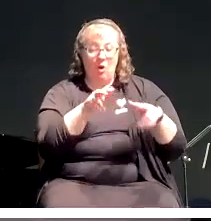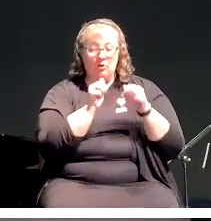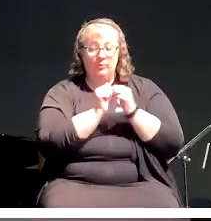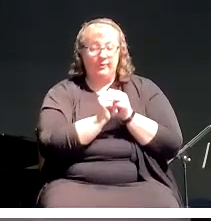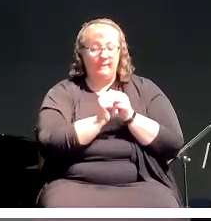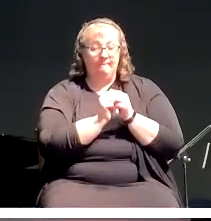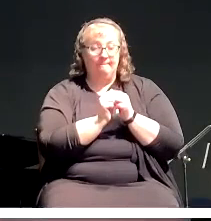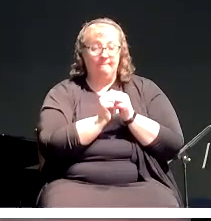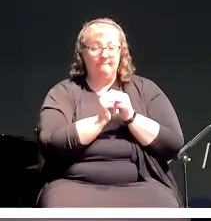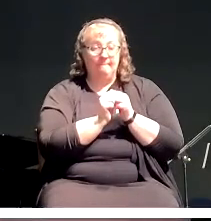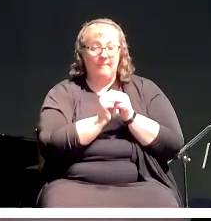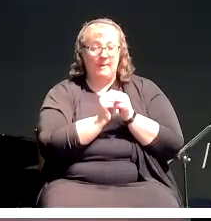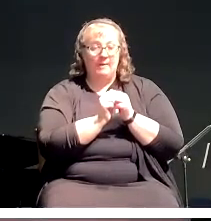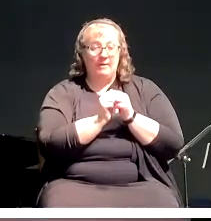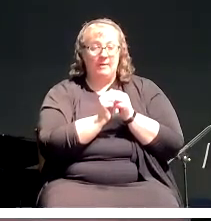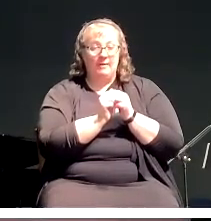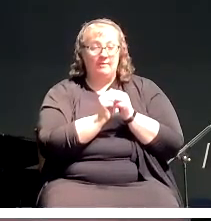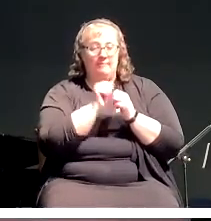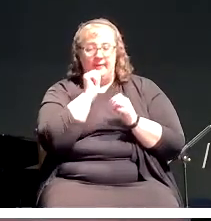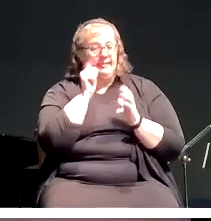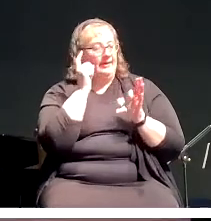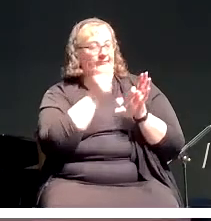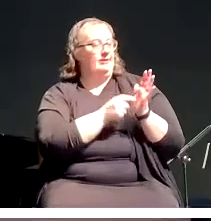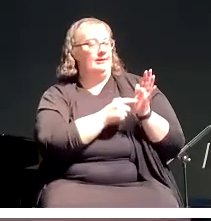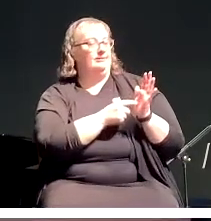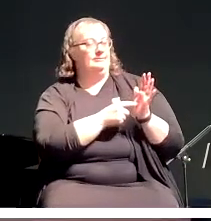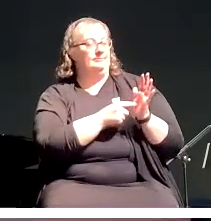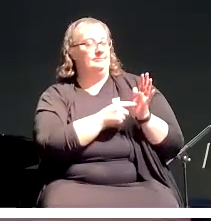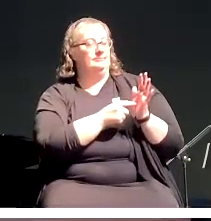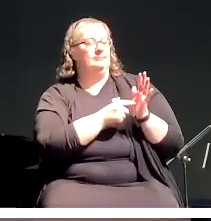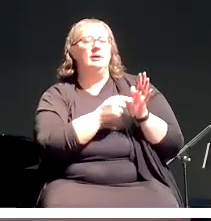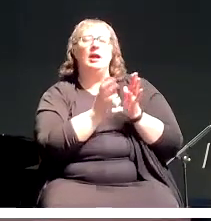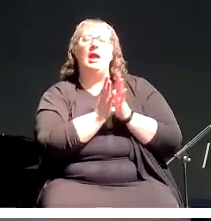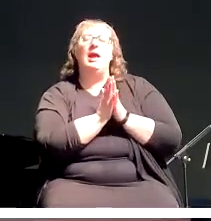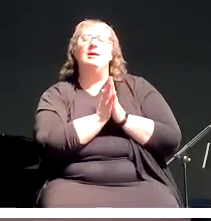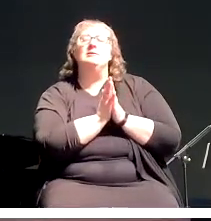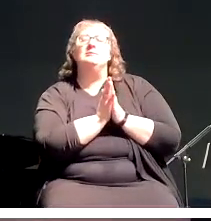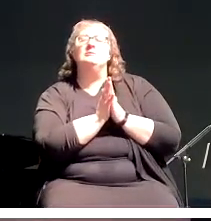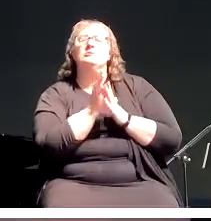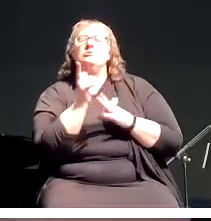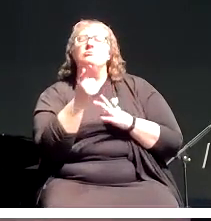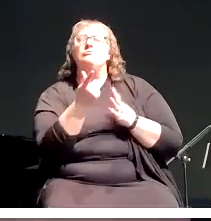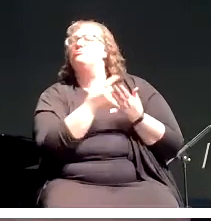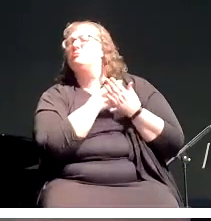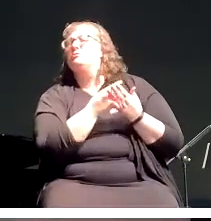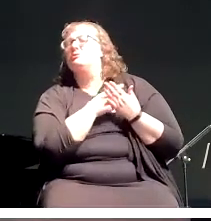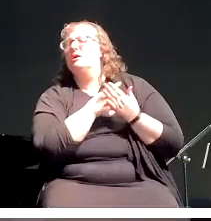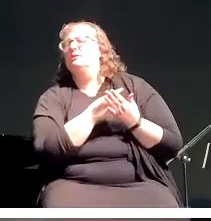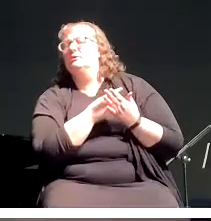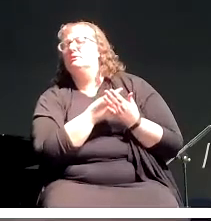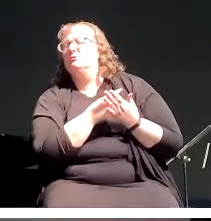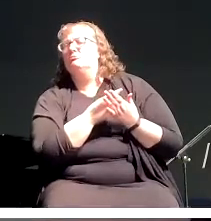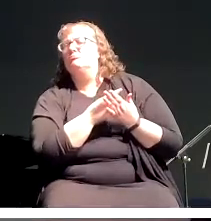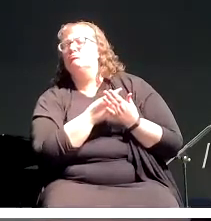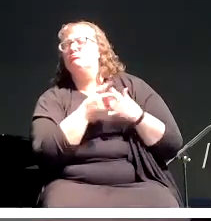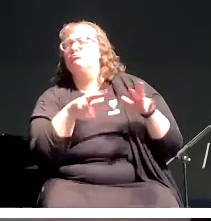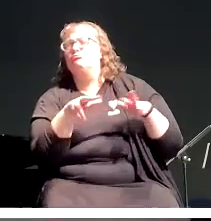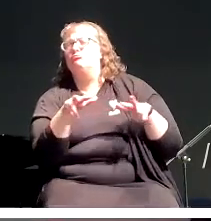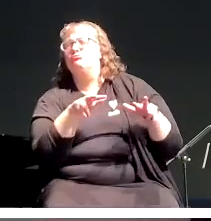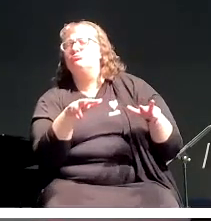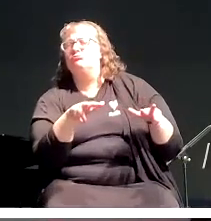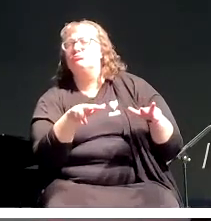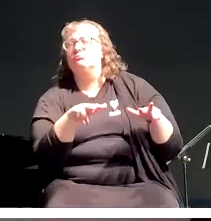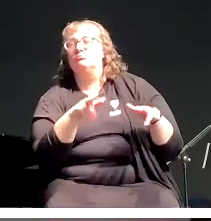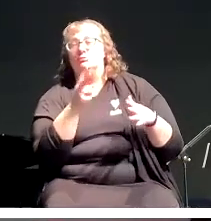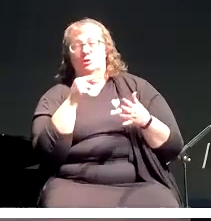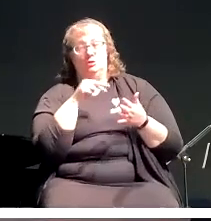them, but they were kept from recognizing him. He asked them, "What are you discussing together as you walk along?"